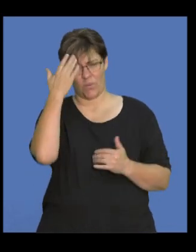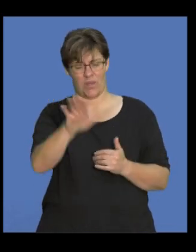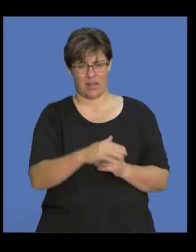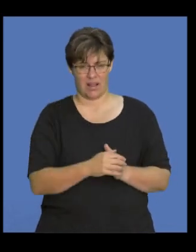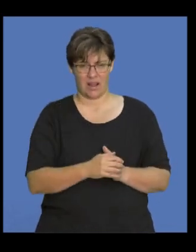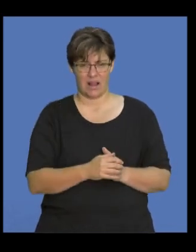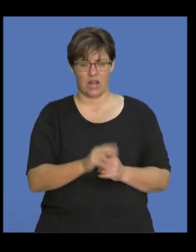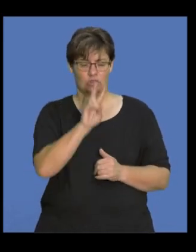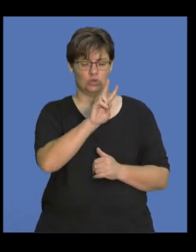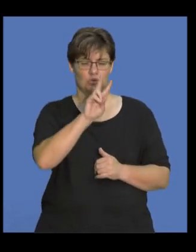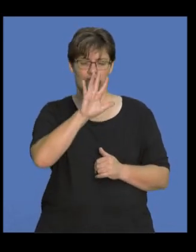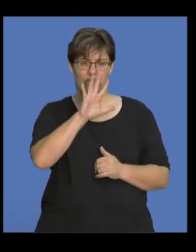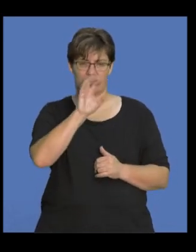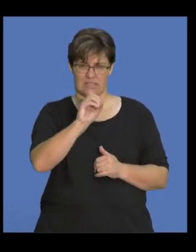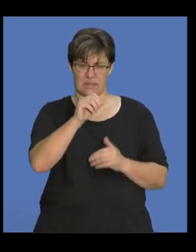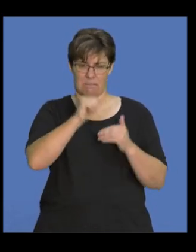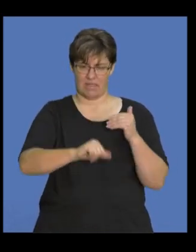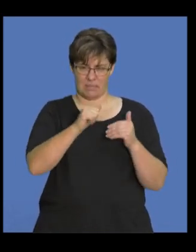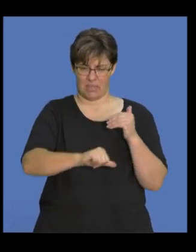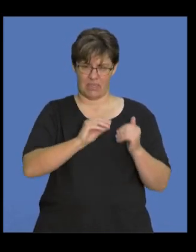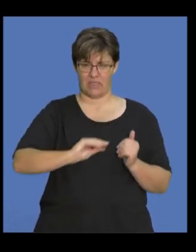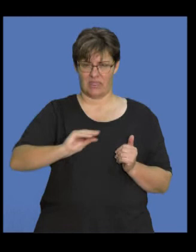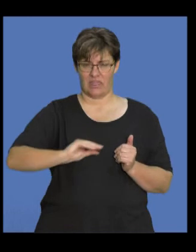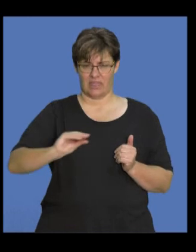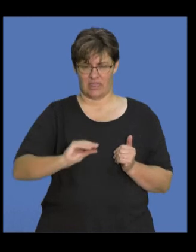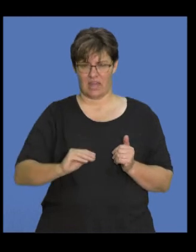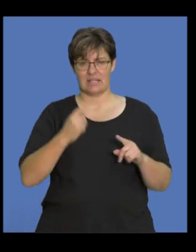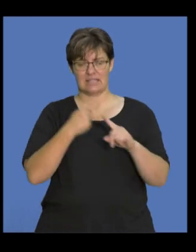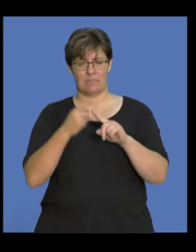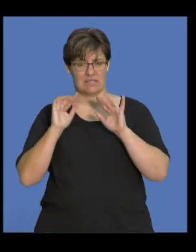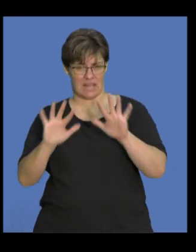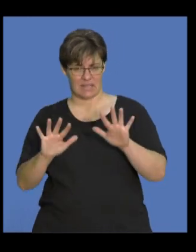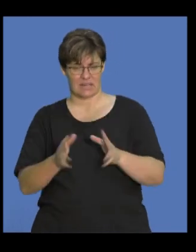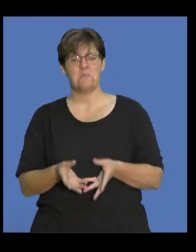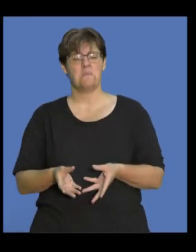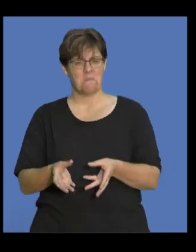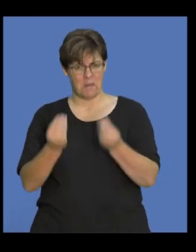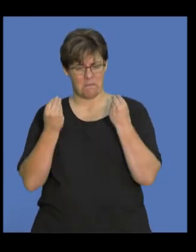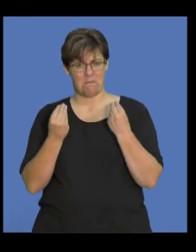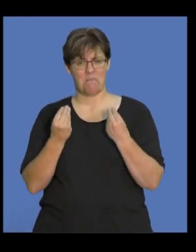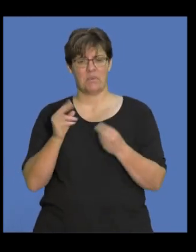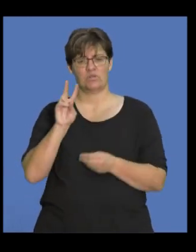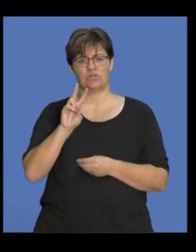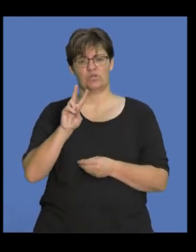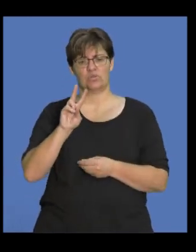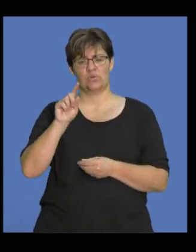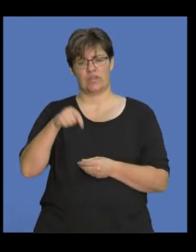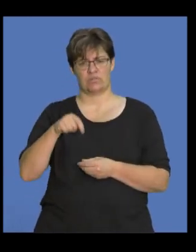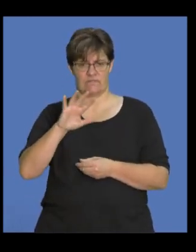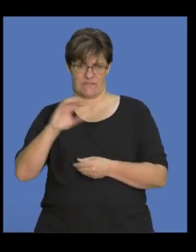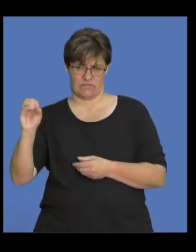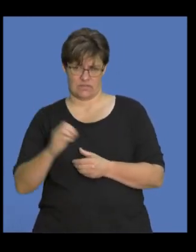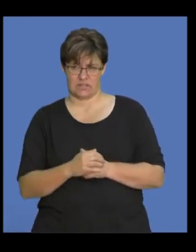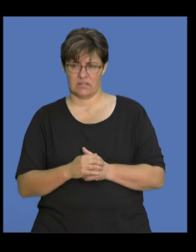he has 250 each and every month, he can just multiply that by 10. It will definitely get him to that, right?